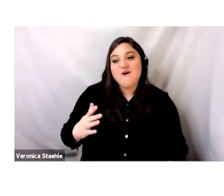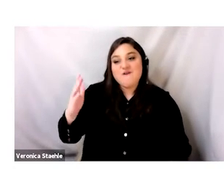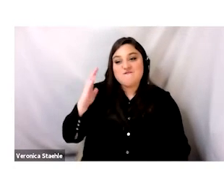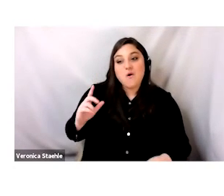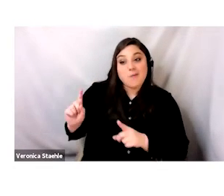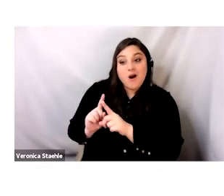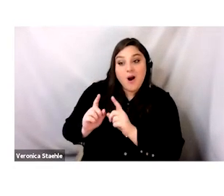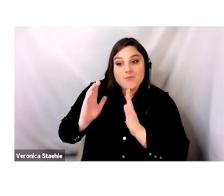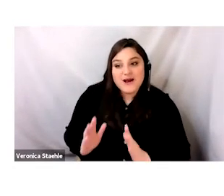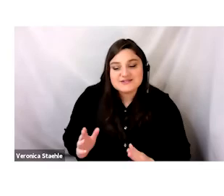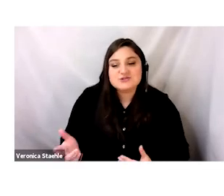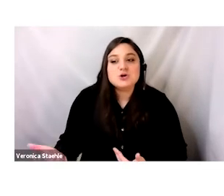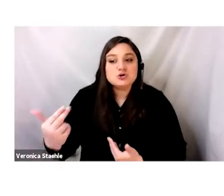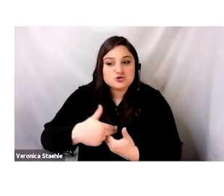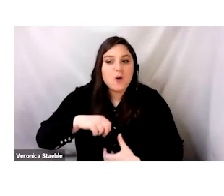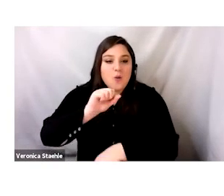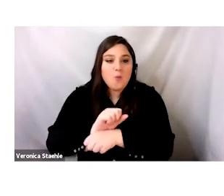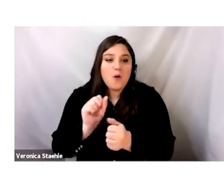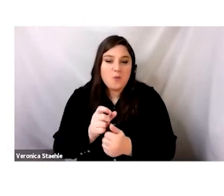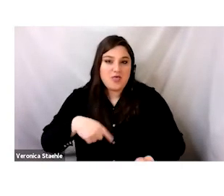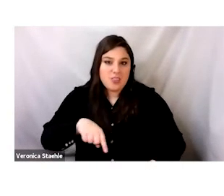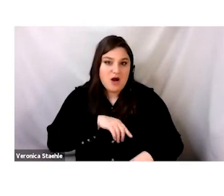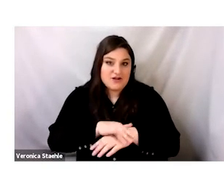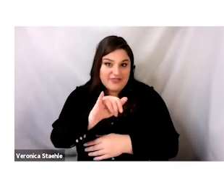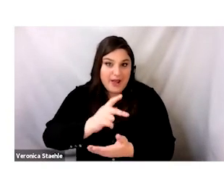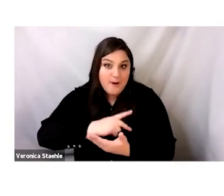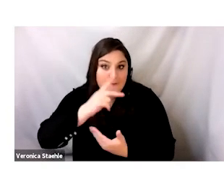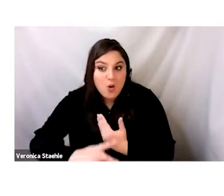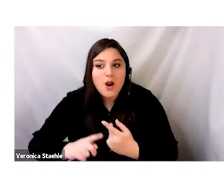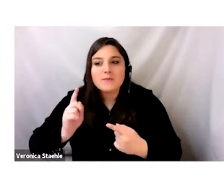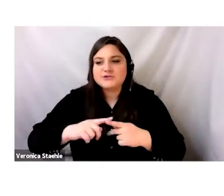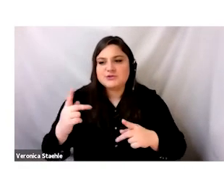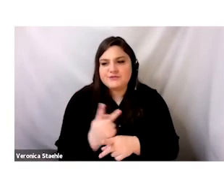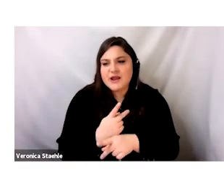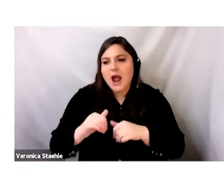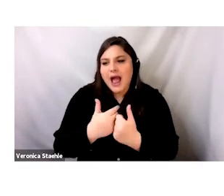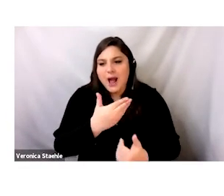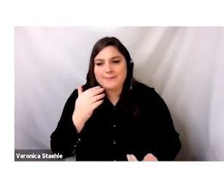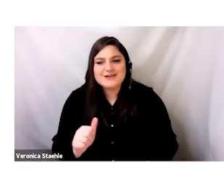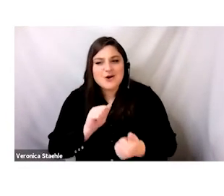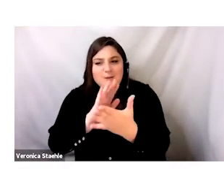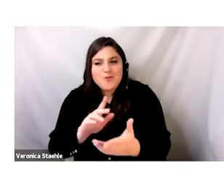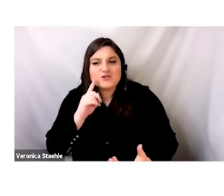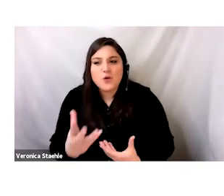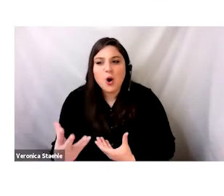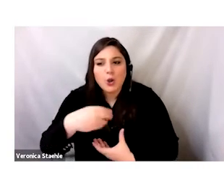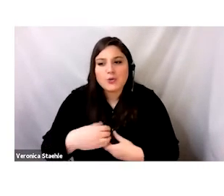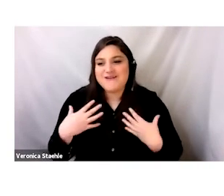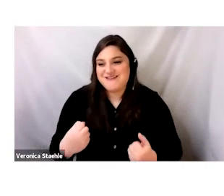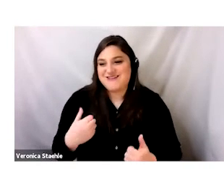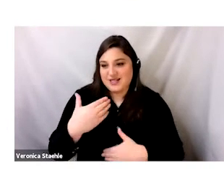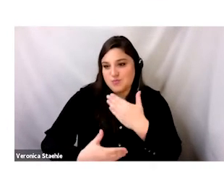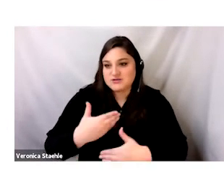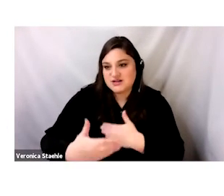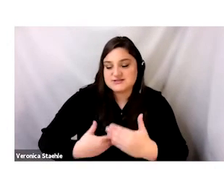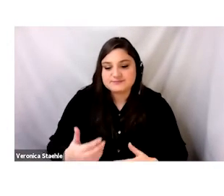work with us full time on that program, and also thinking about how we can integrate healing practices more intentionally in our curriculum. And so